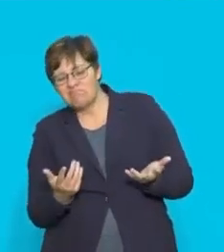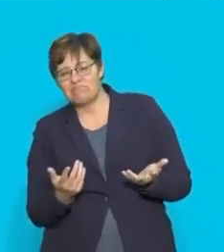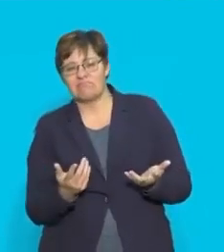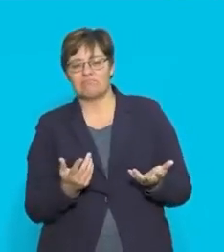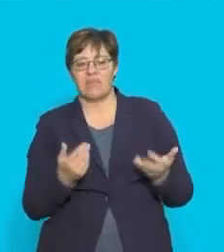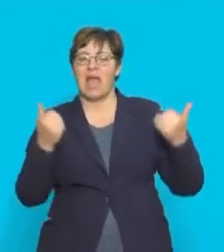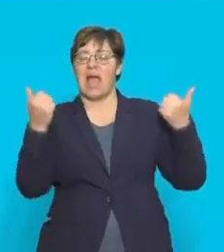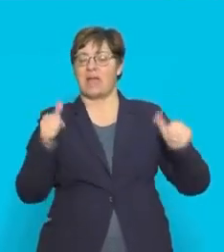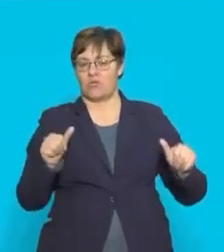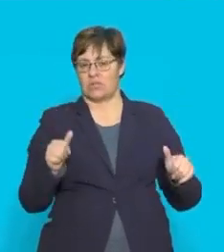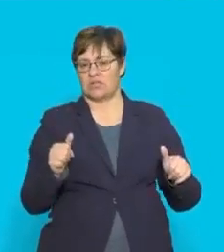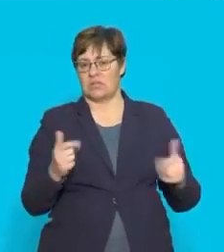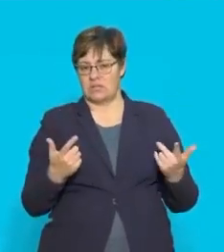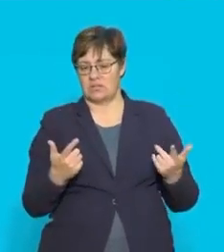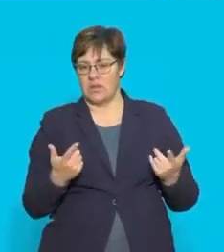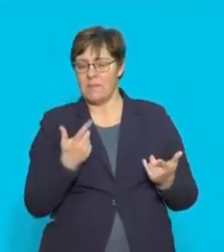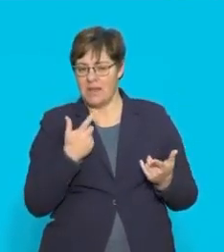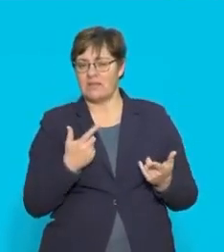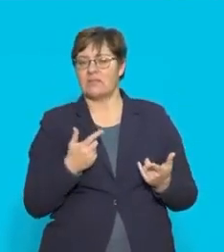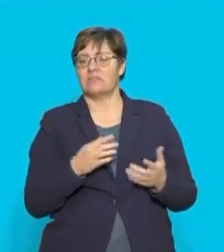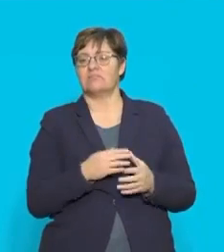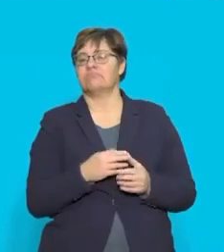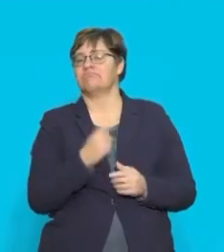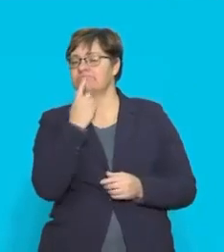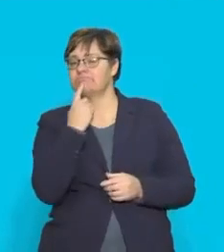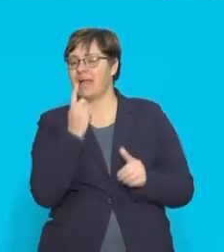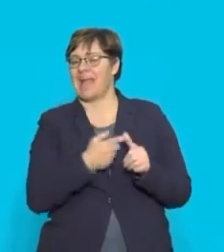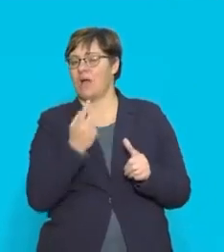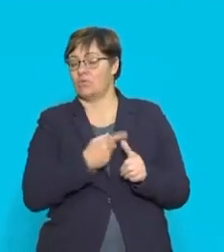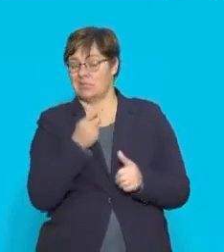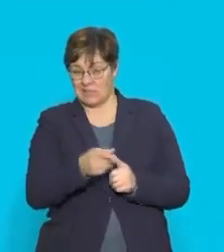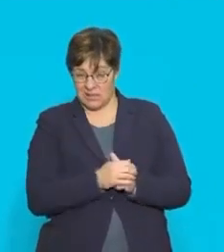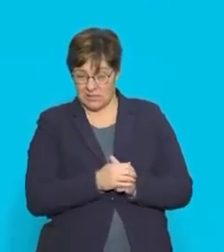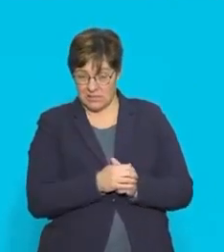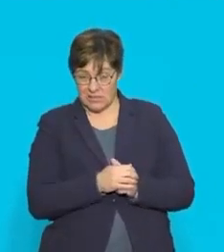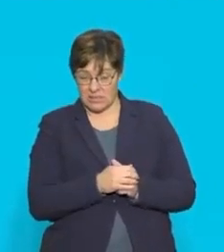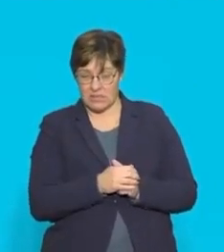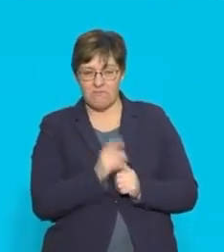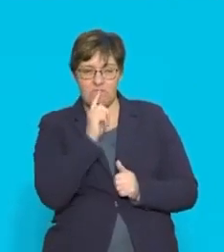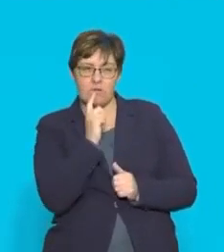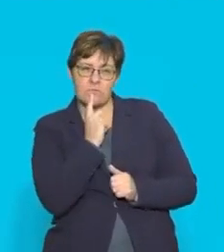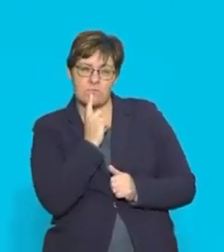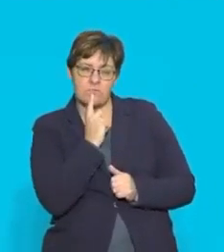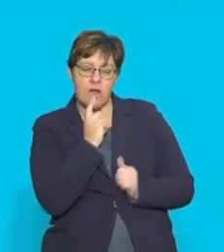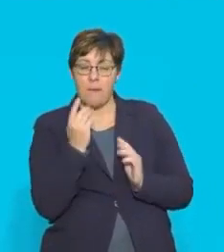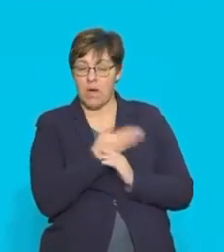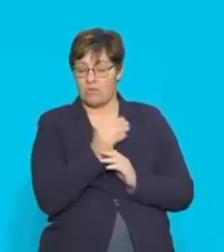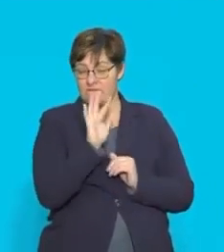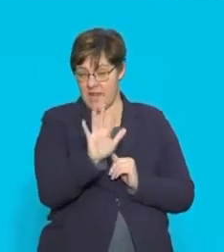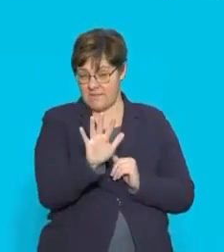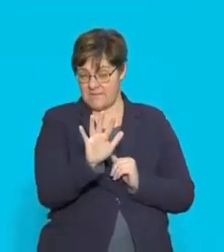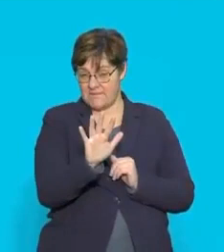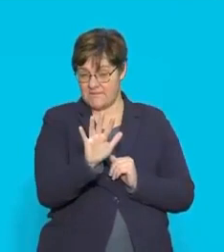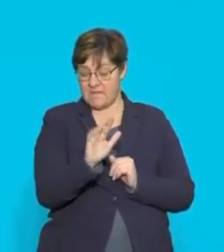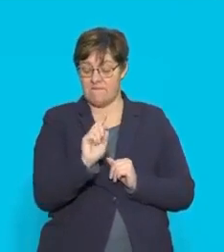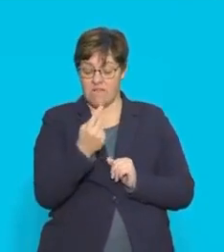counting principle. So we have to apply the fundamental principle of counting. So for a password of length 5, so for the